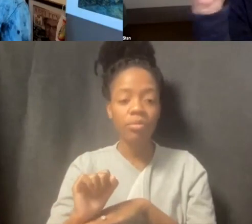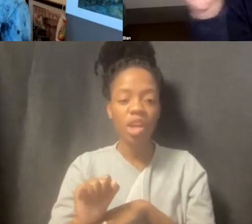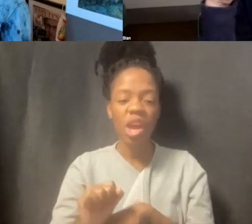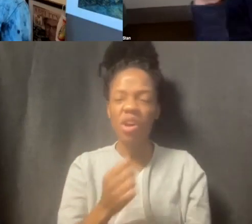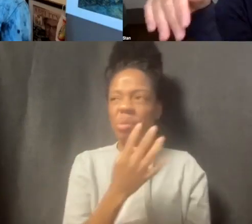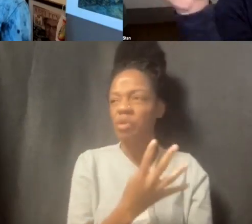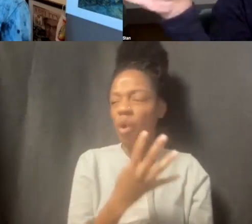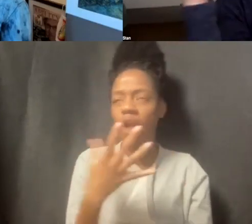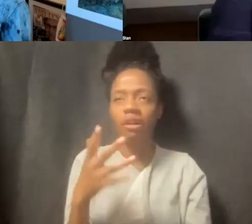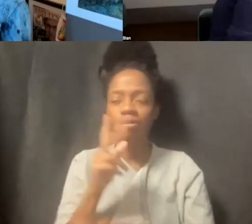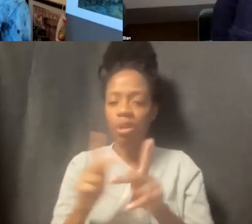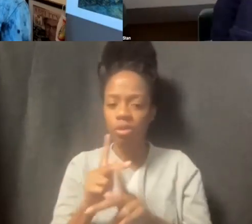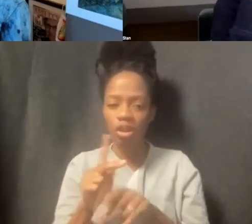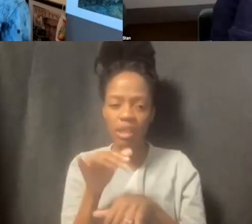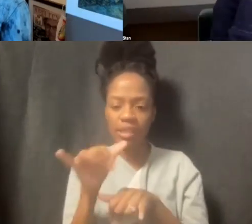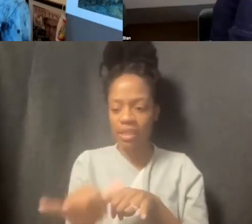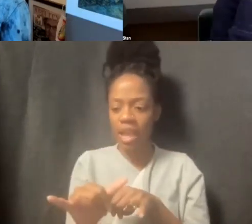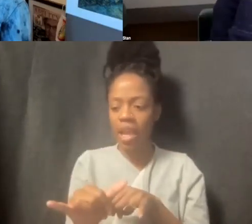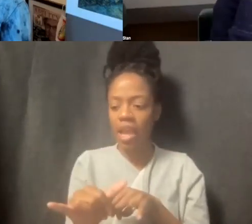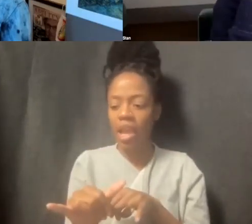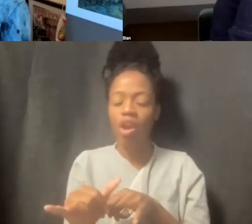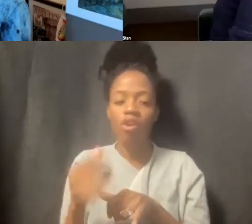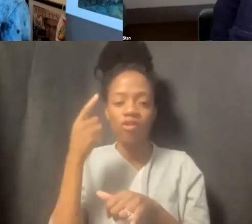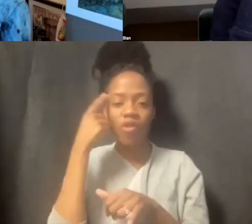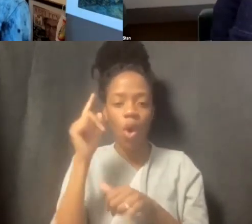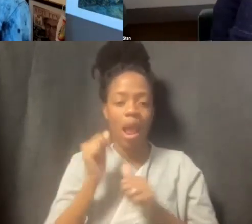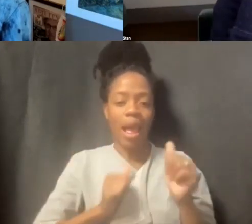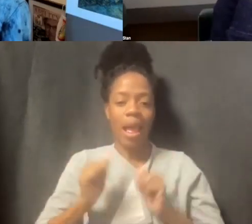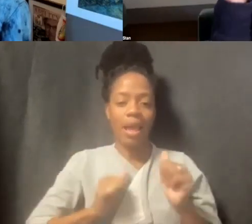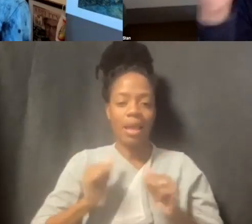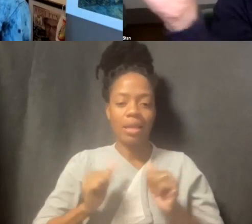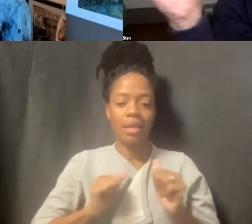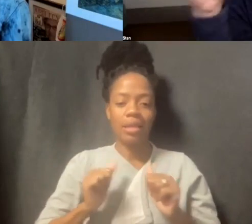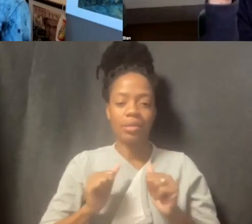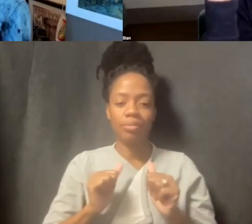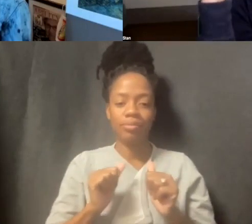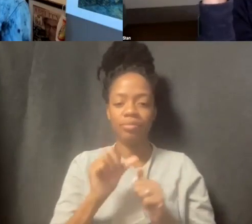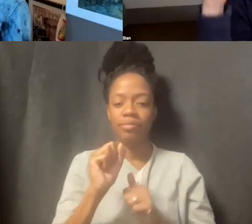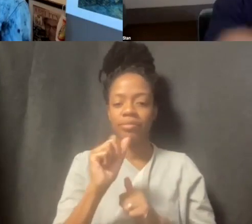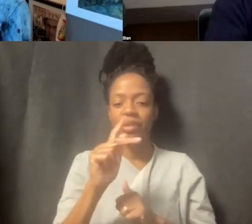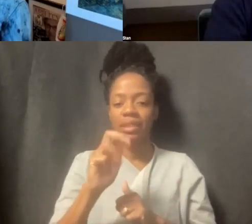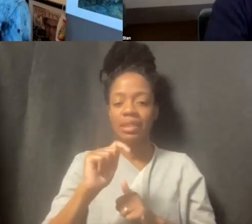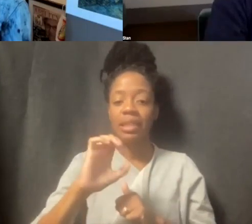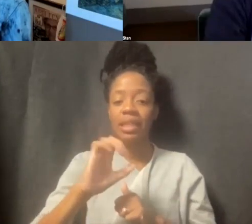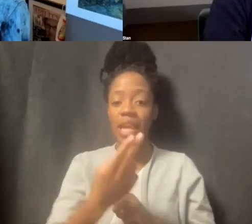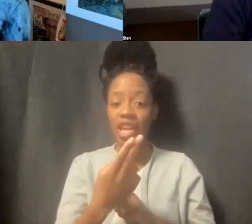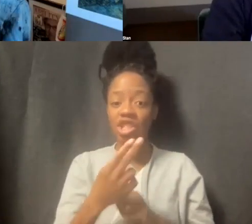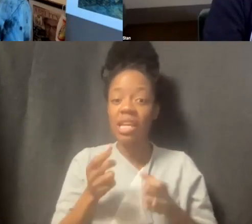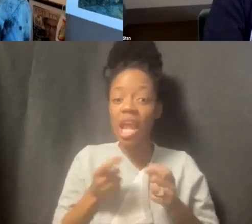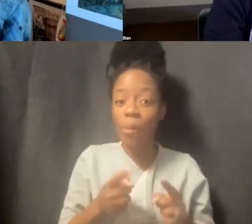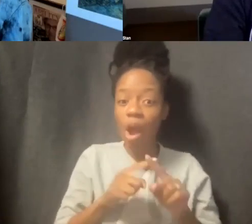people stay and do four or five sketches with Colin Mochrie, all improv, and they're hypnotized. I don't